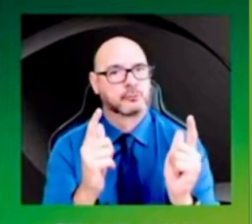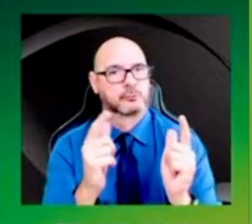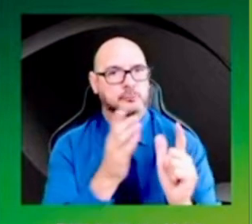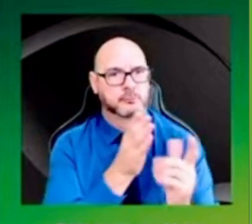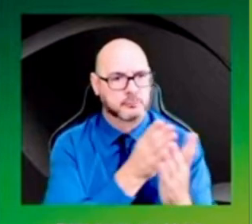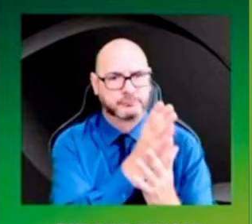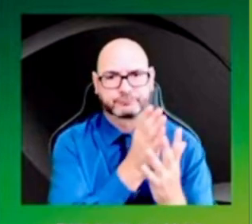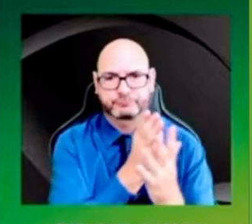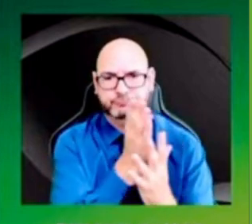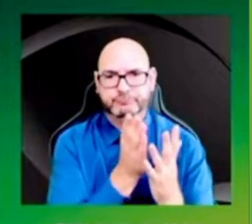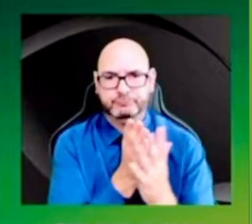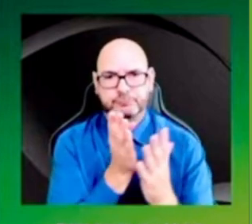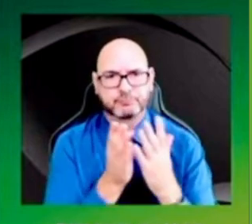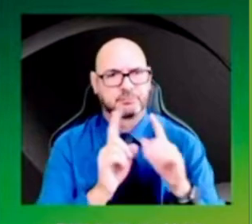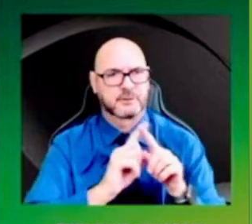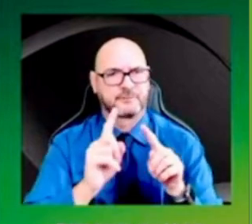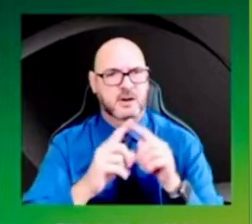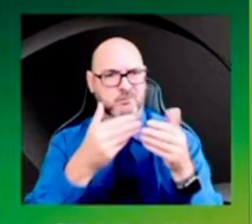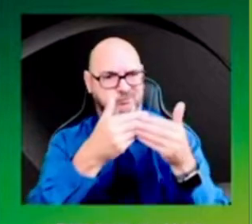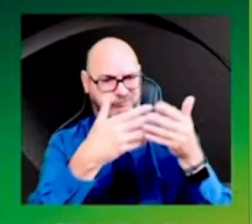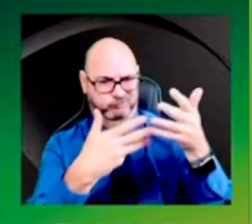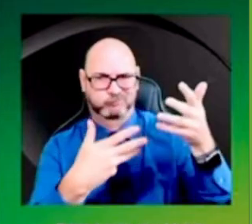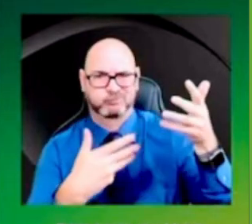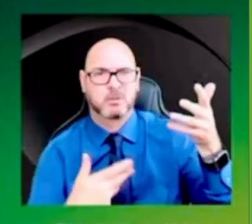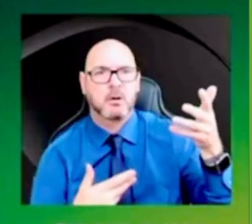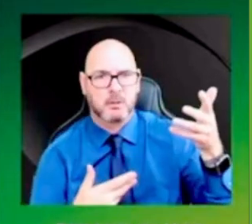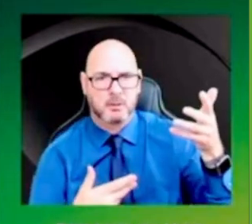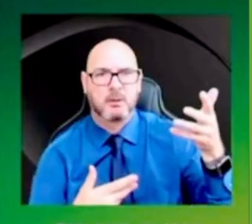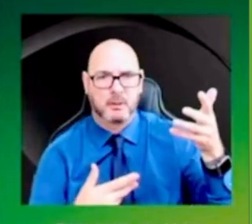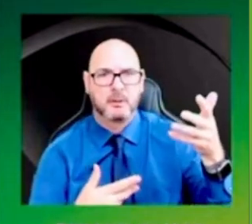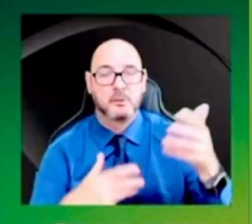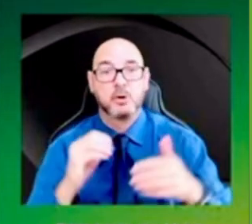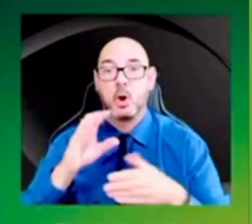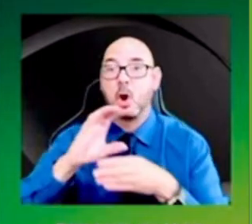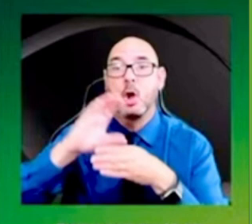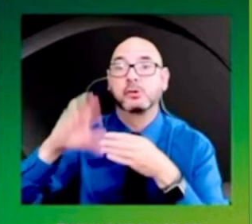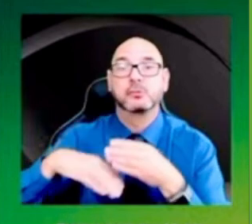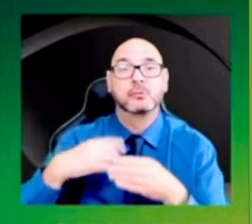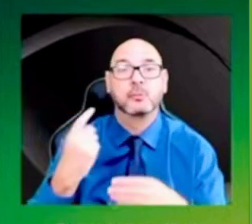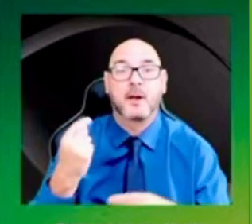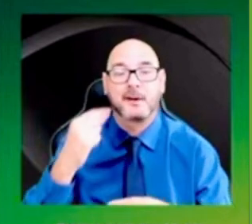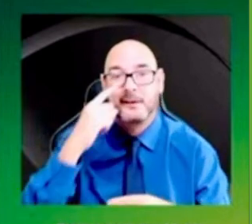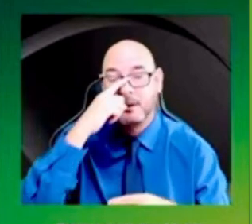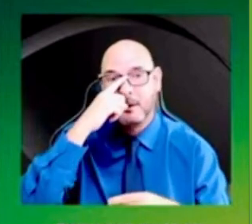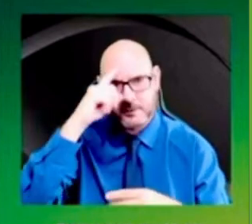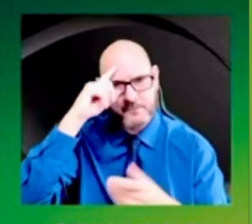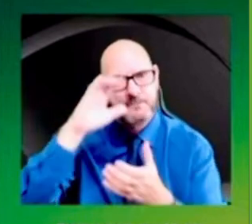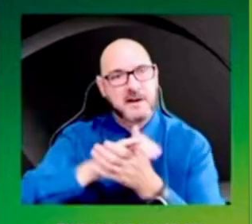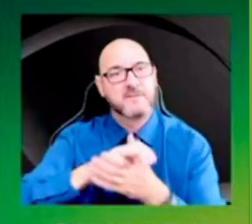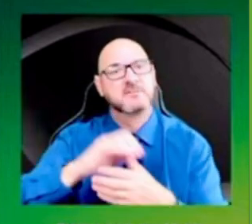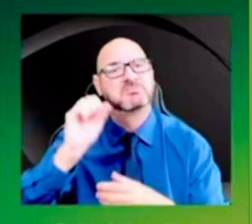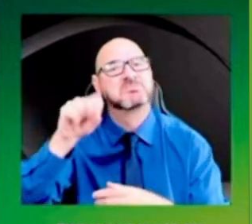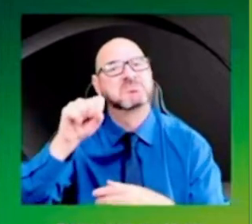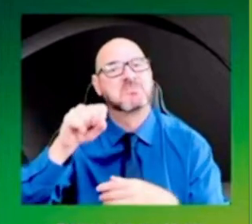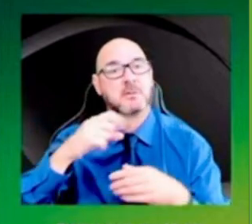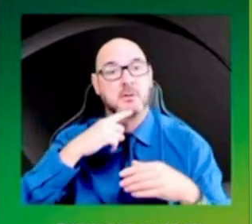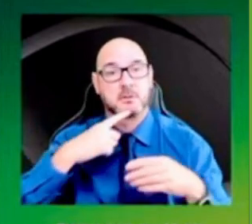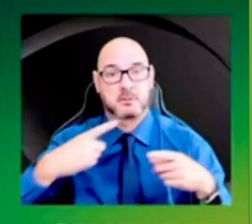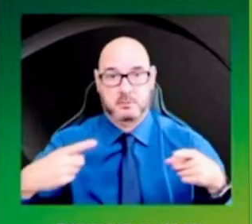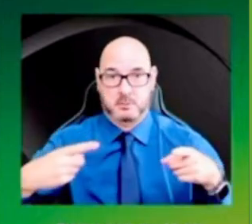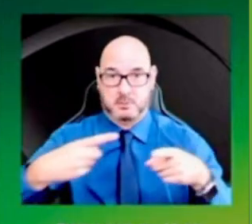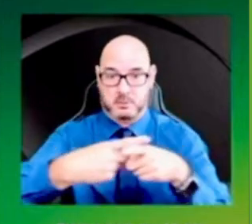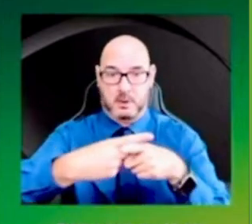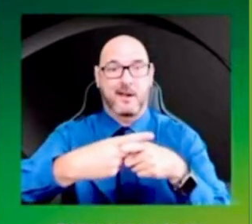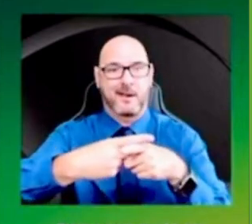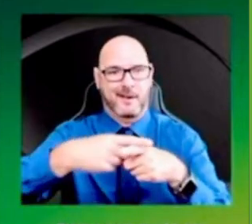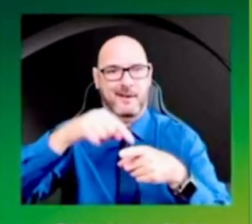in conclusion, I believe that we are at an inflection point in the world, where the world is